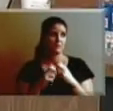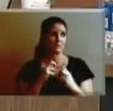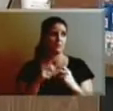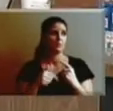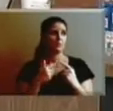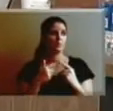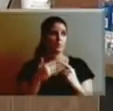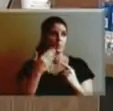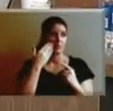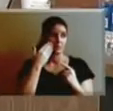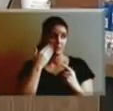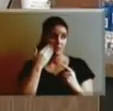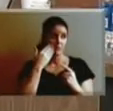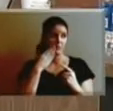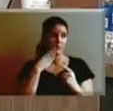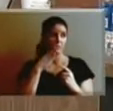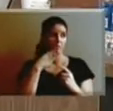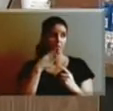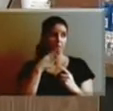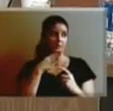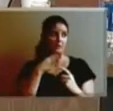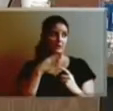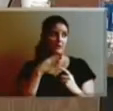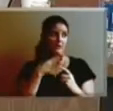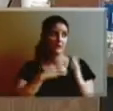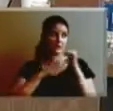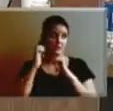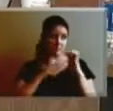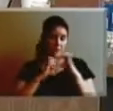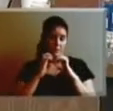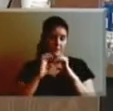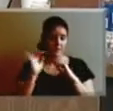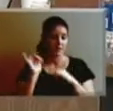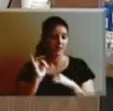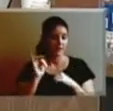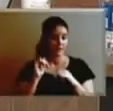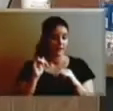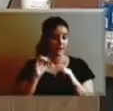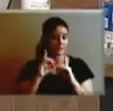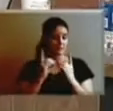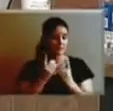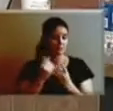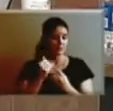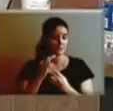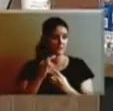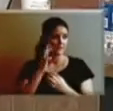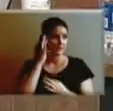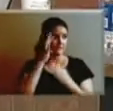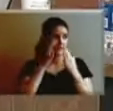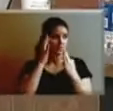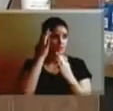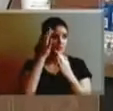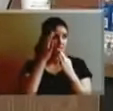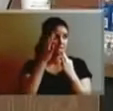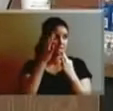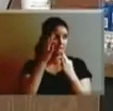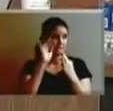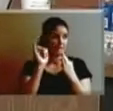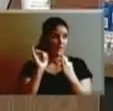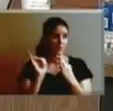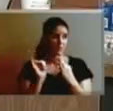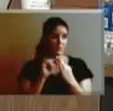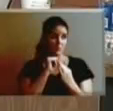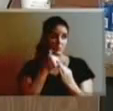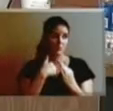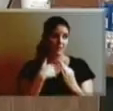we knowingly take on as an experiment, like the districts of innovation right now that also don't have yet, I don't